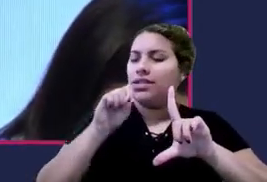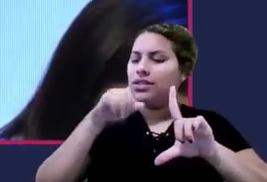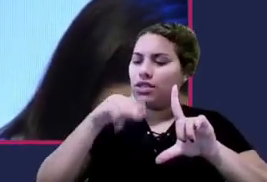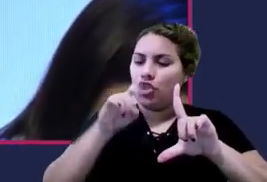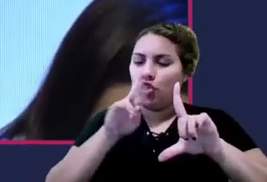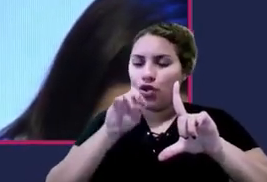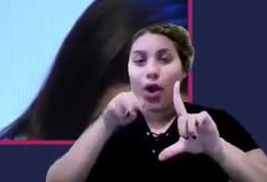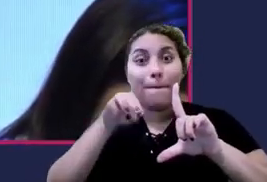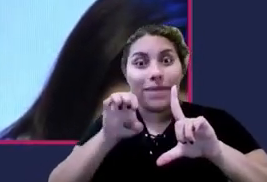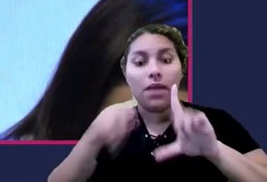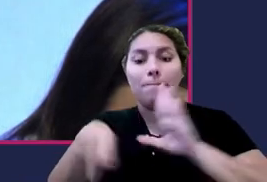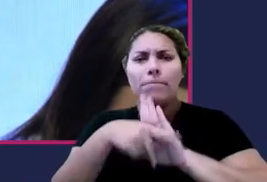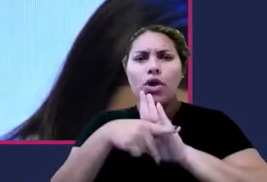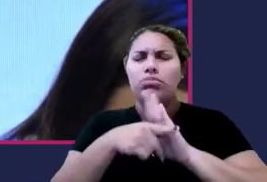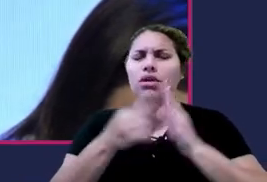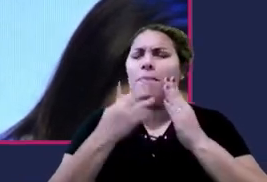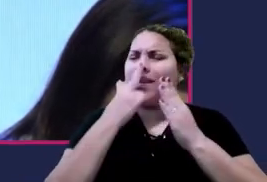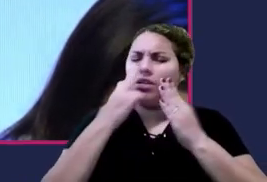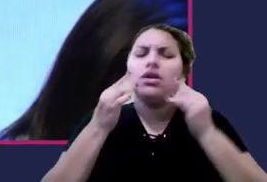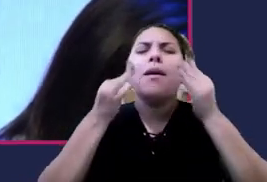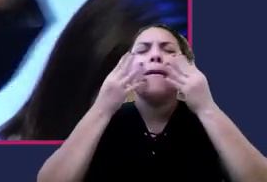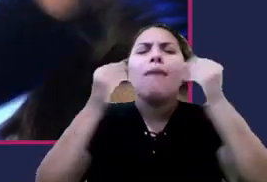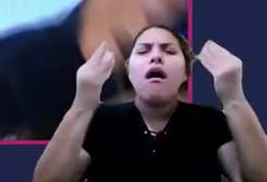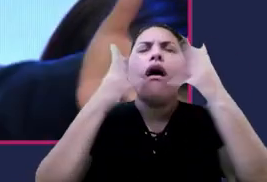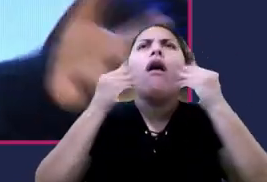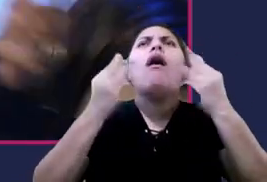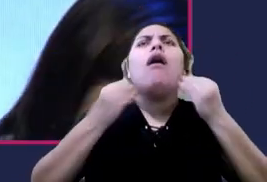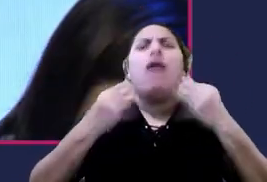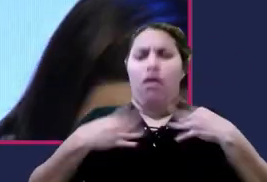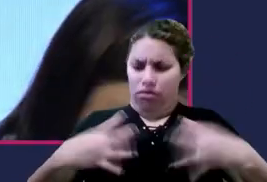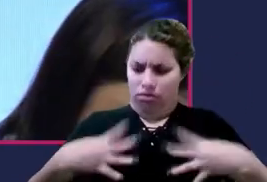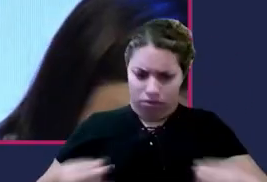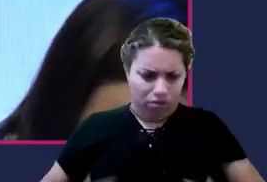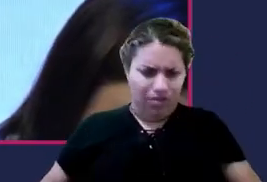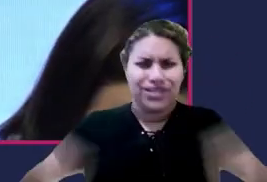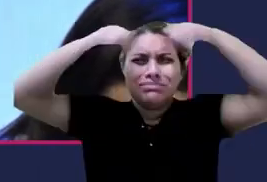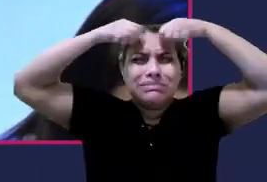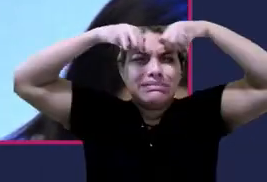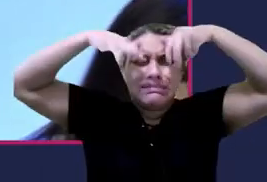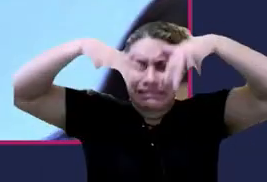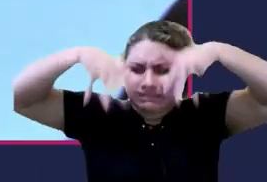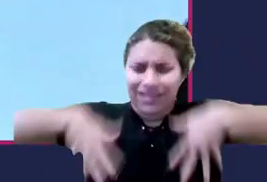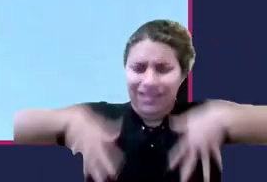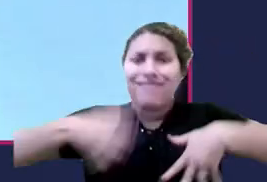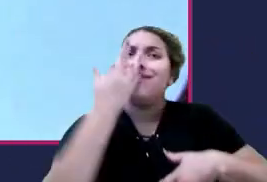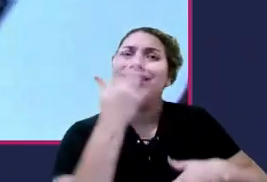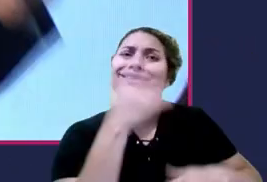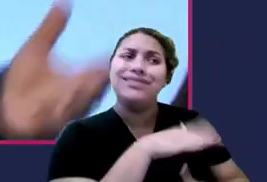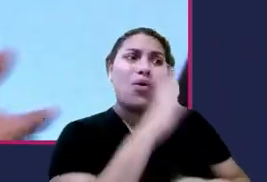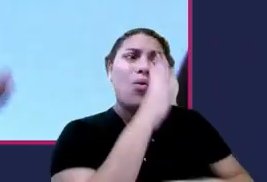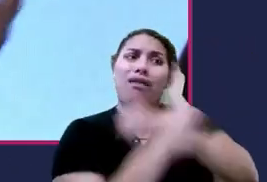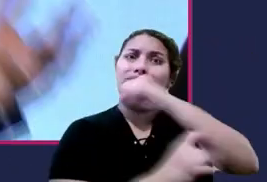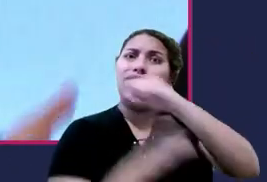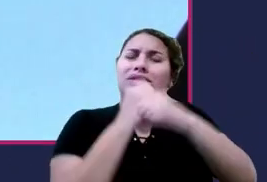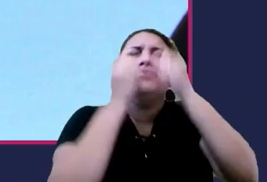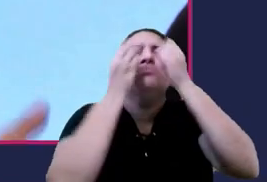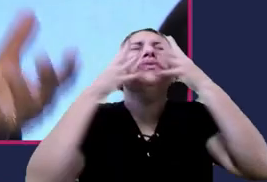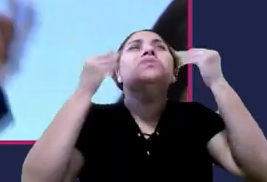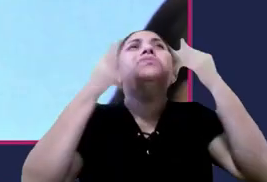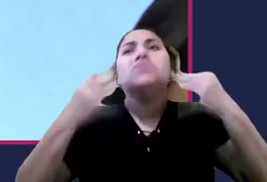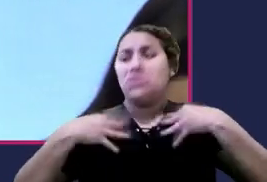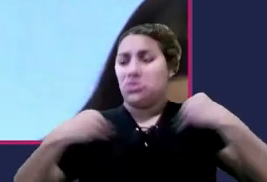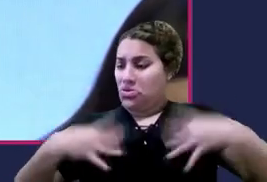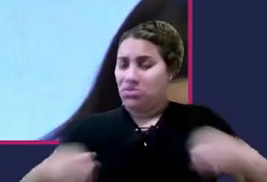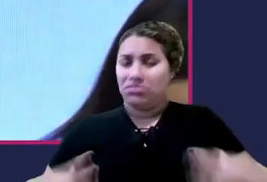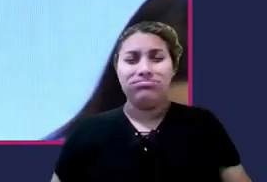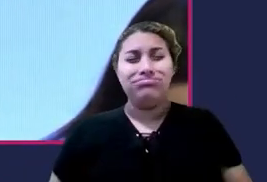This child went many, many years with their entire body covered in hair. And with the laser device that we have in Goiás,